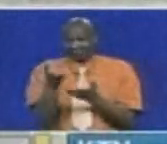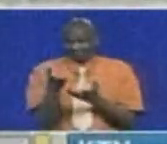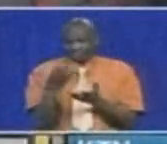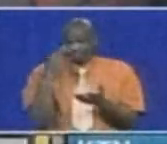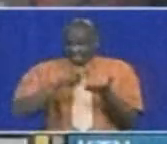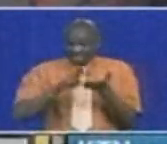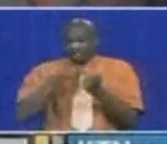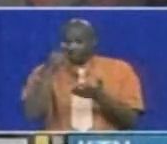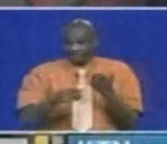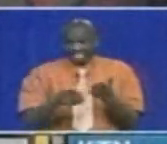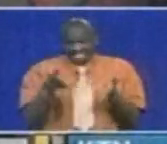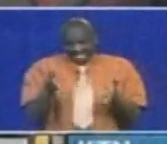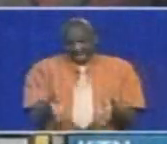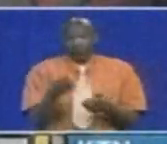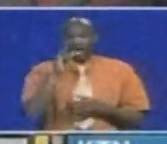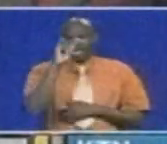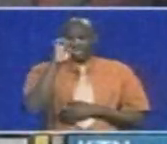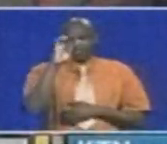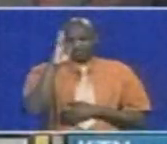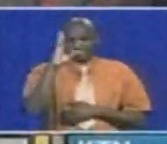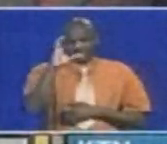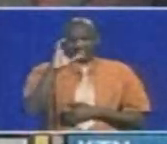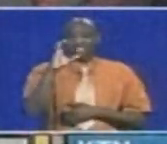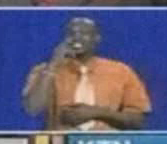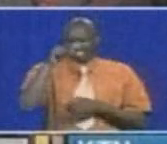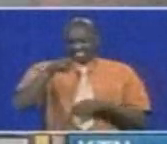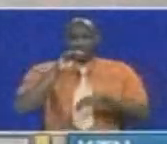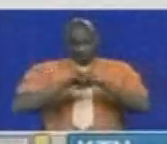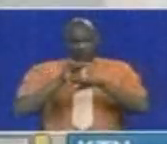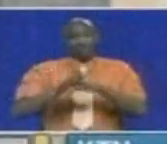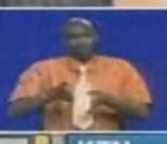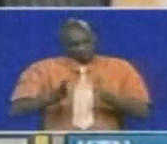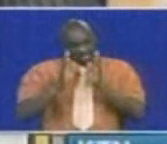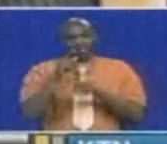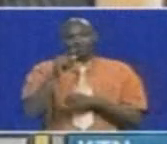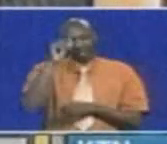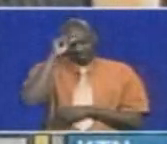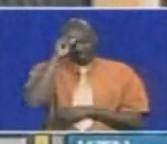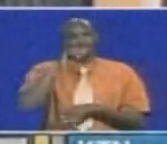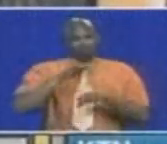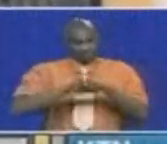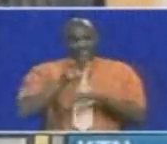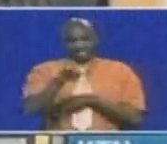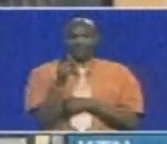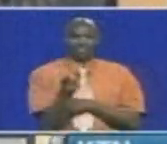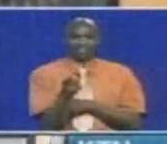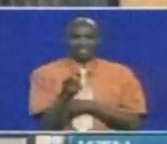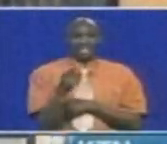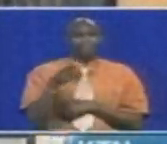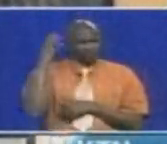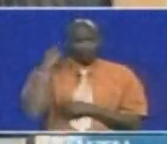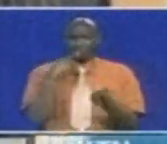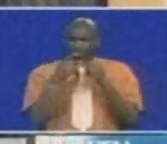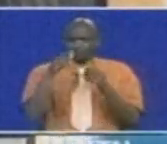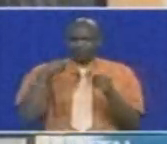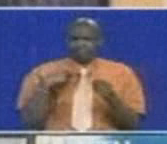general election, IEBC believes this is a good move by the government. It is something which has been talked from, I think,